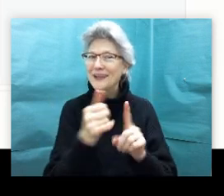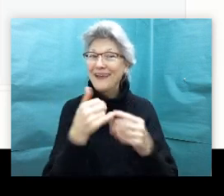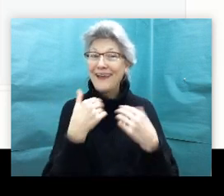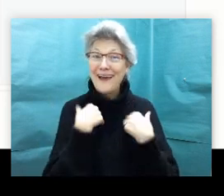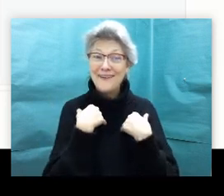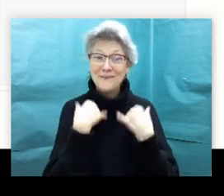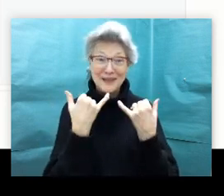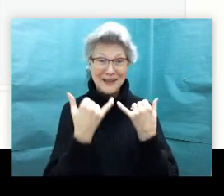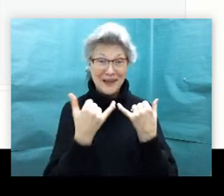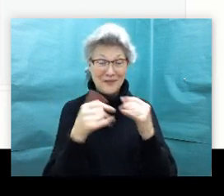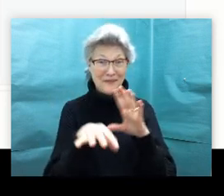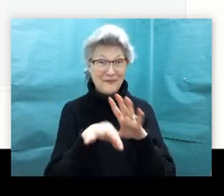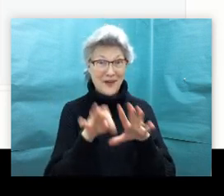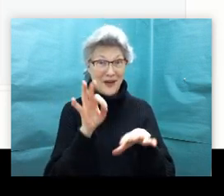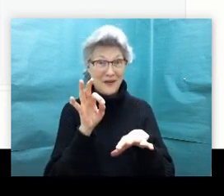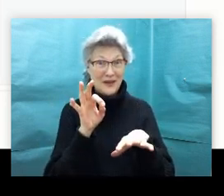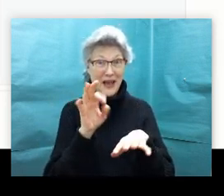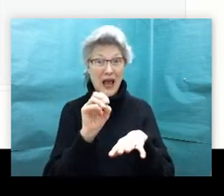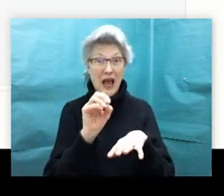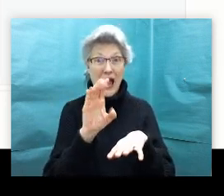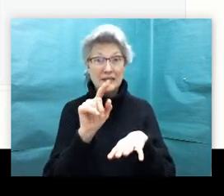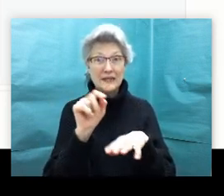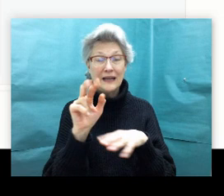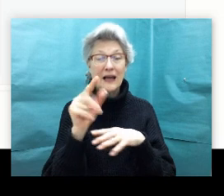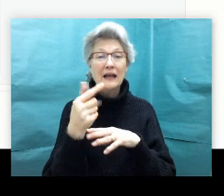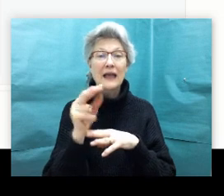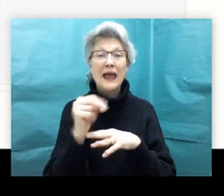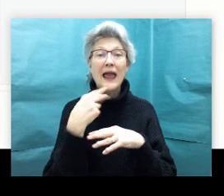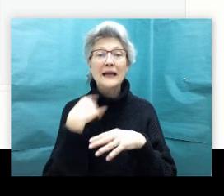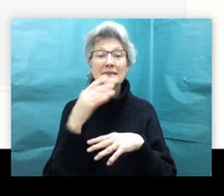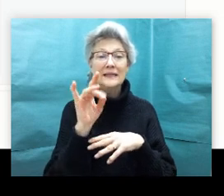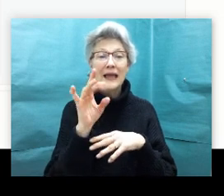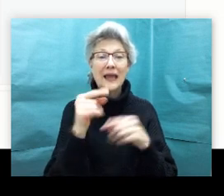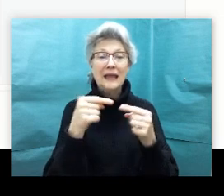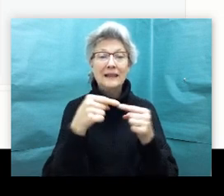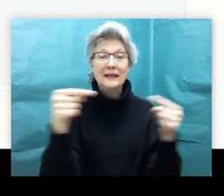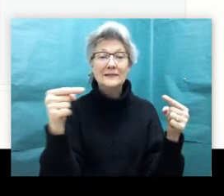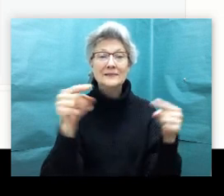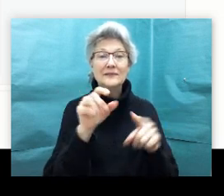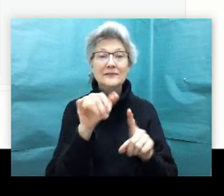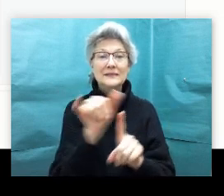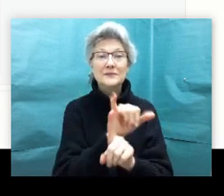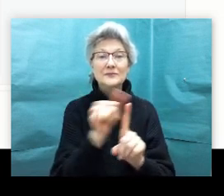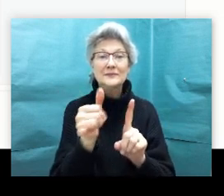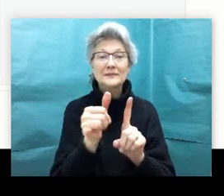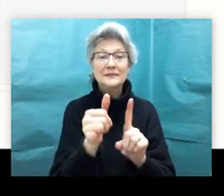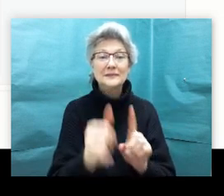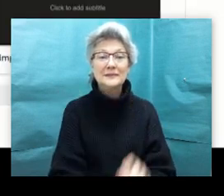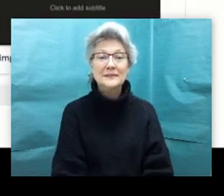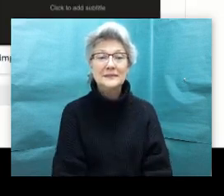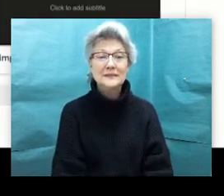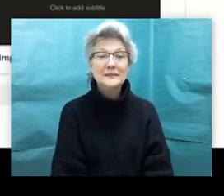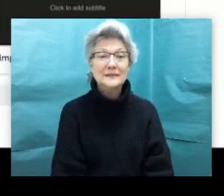We found that an octagon has 8 lines of symmetry.